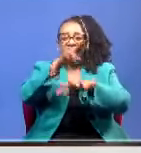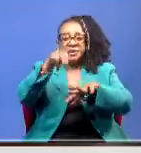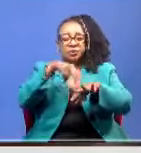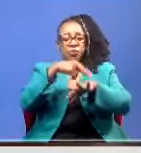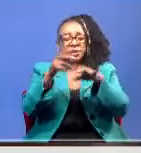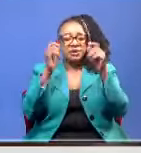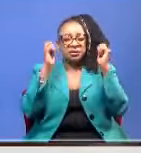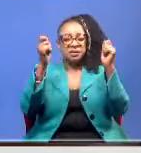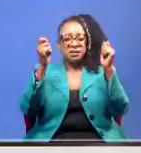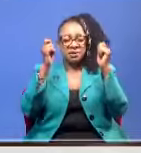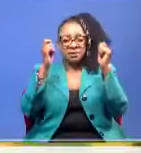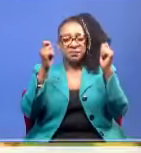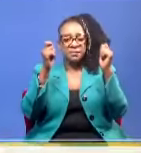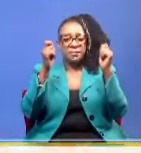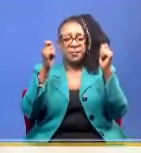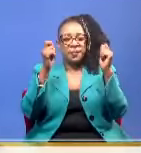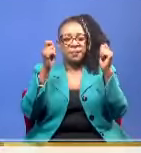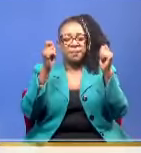Walimu